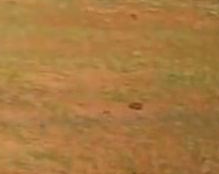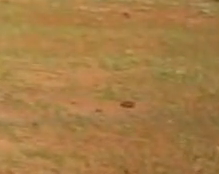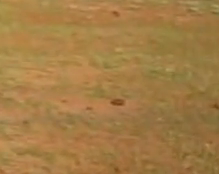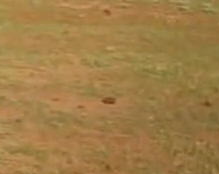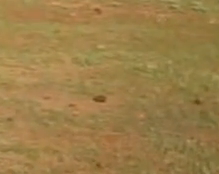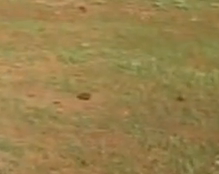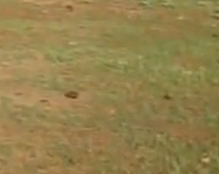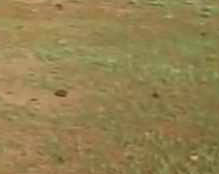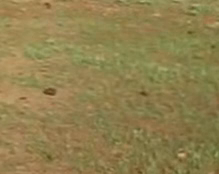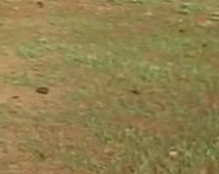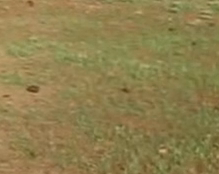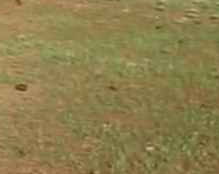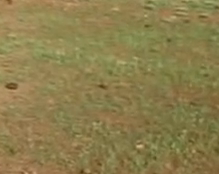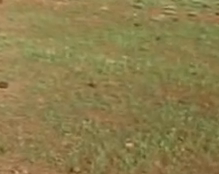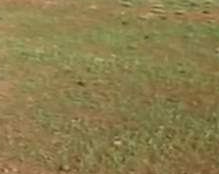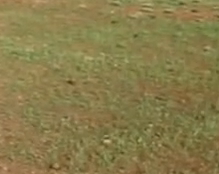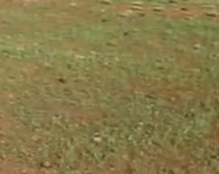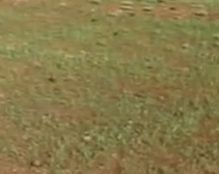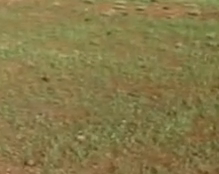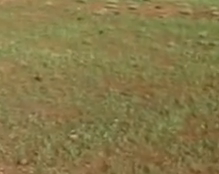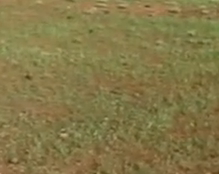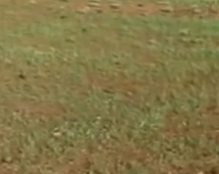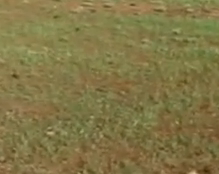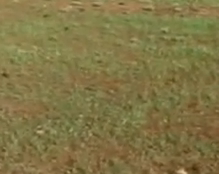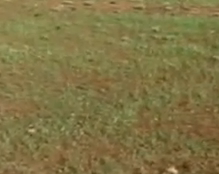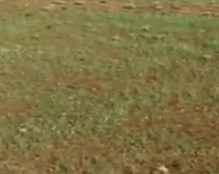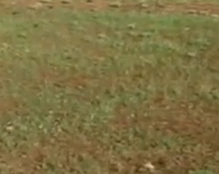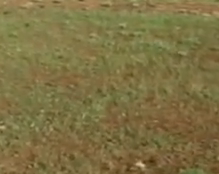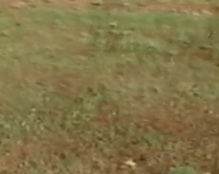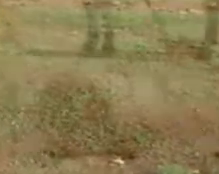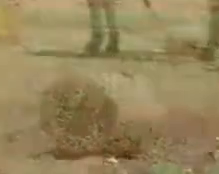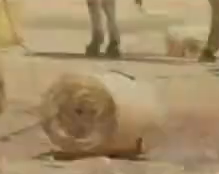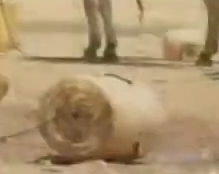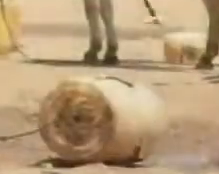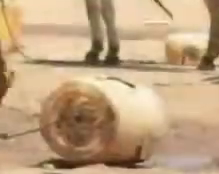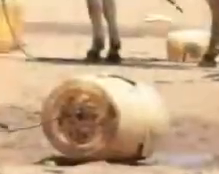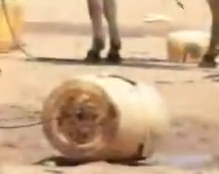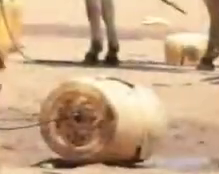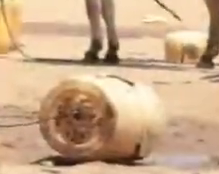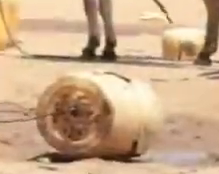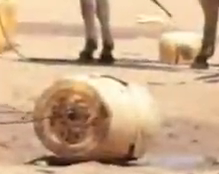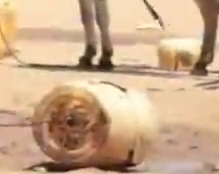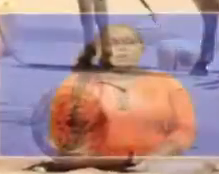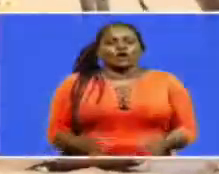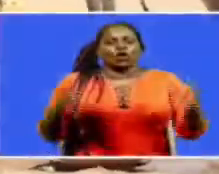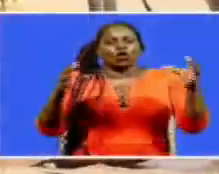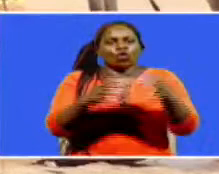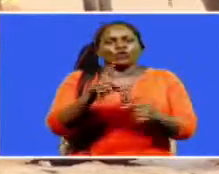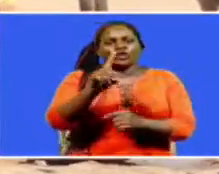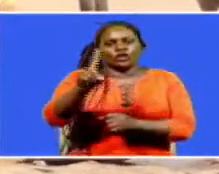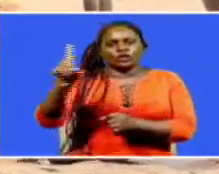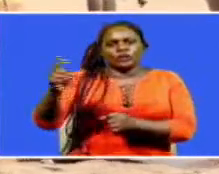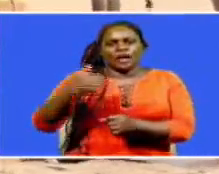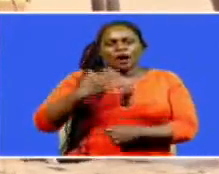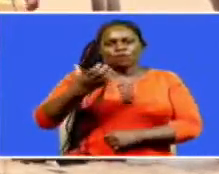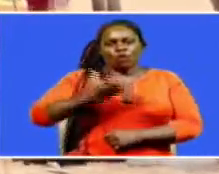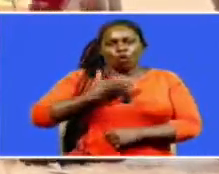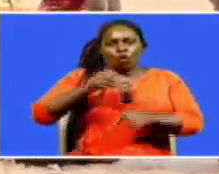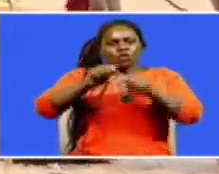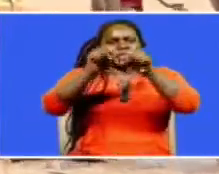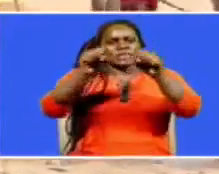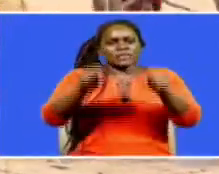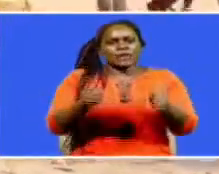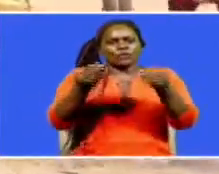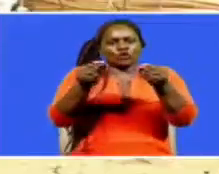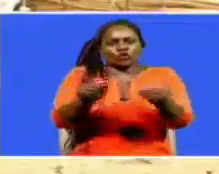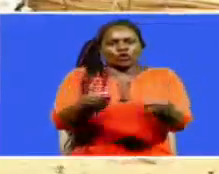Gable shimbir iyo galairba isgada iyo. Every community has its own systems in